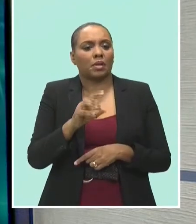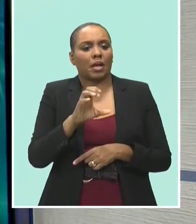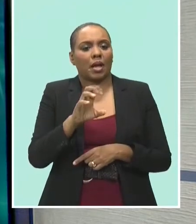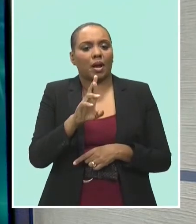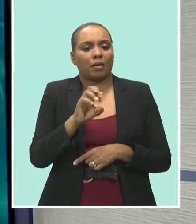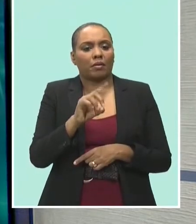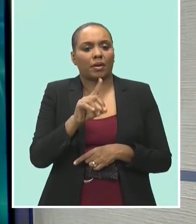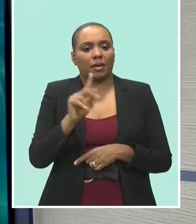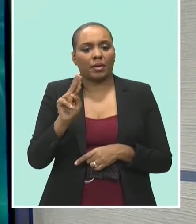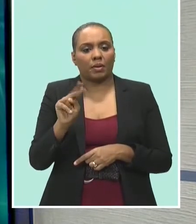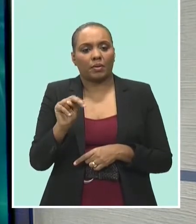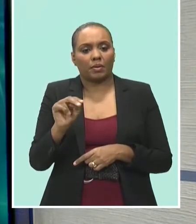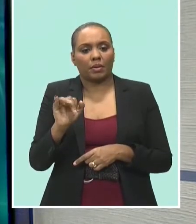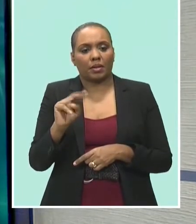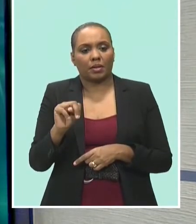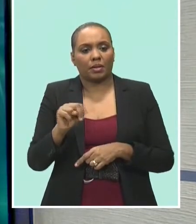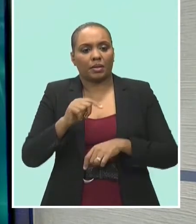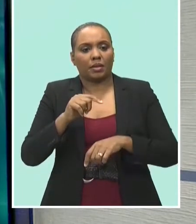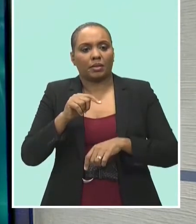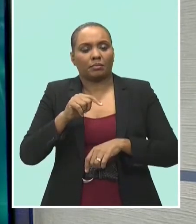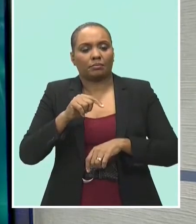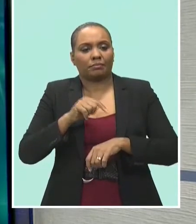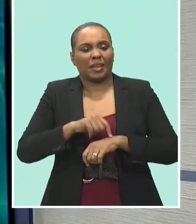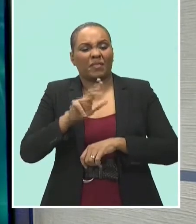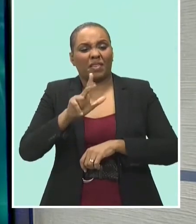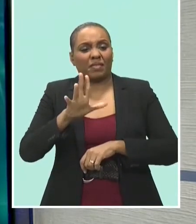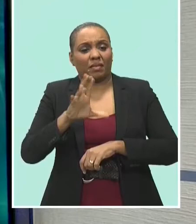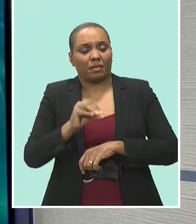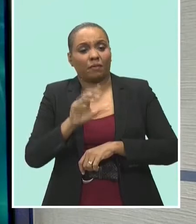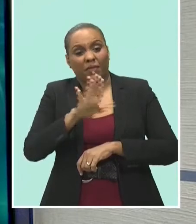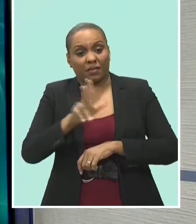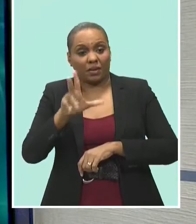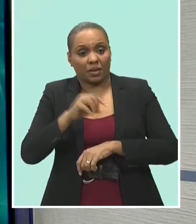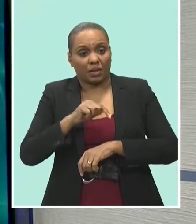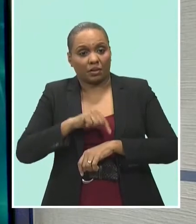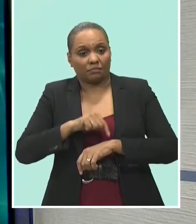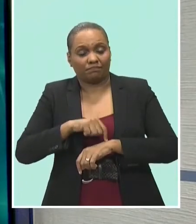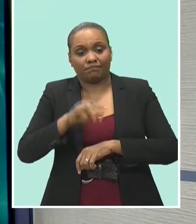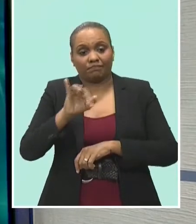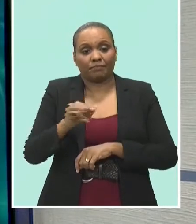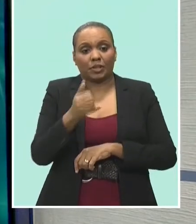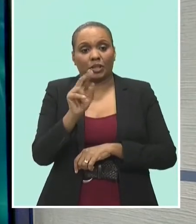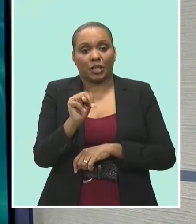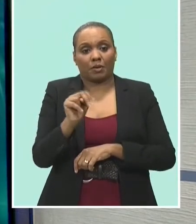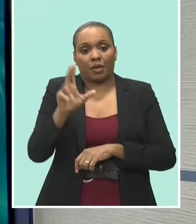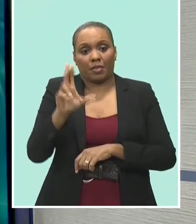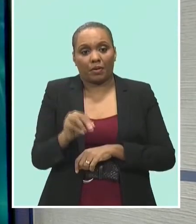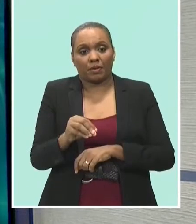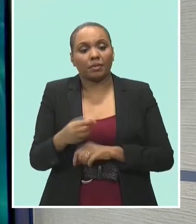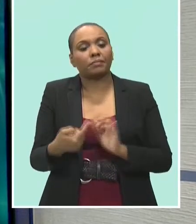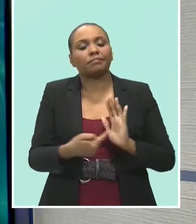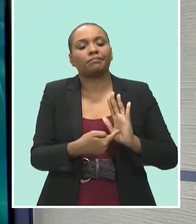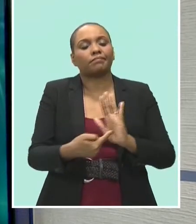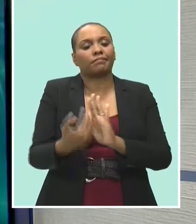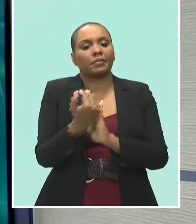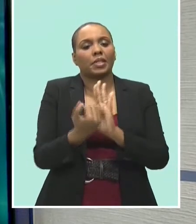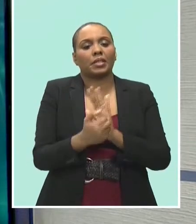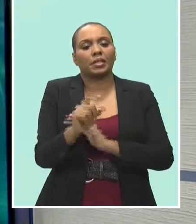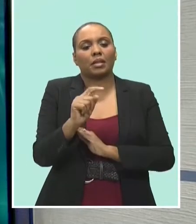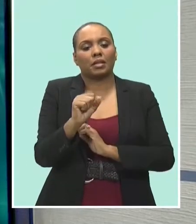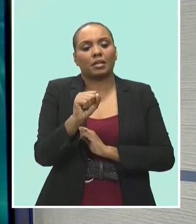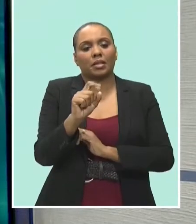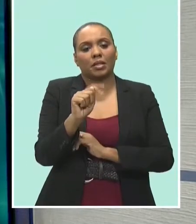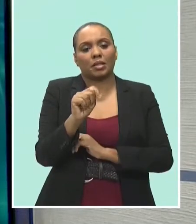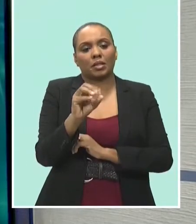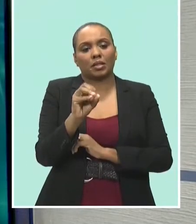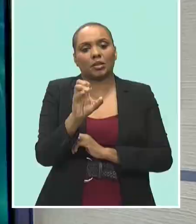on January 30th at 5:30 p.m. Well, let's take a look now at how stocks traded on selected exchanges across the